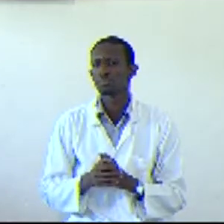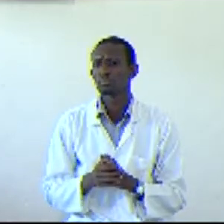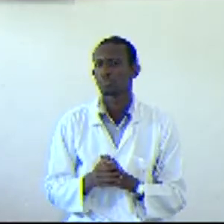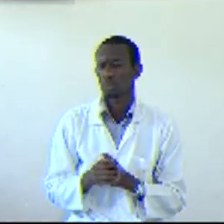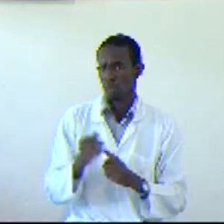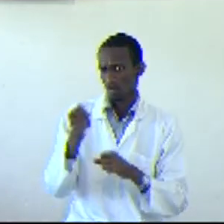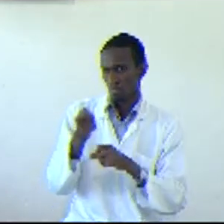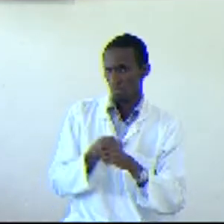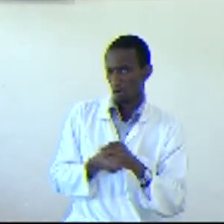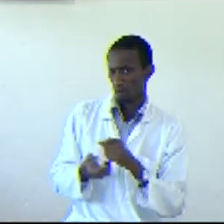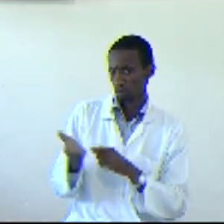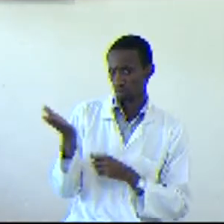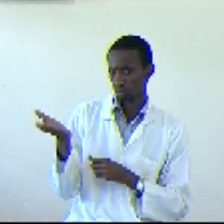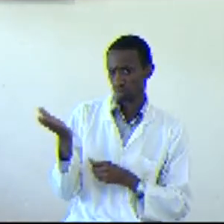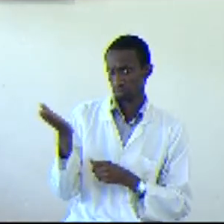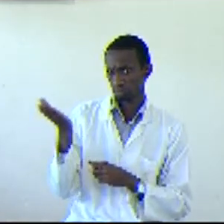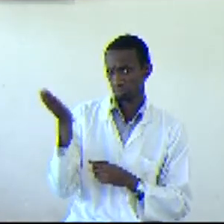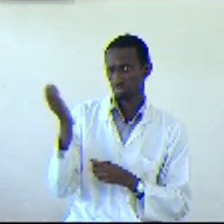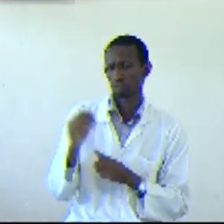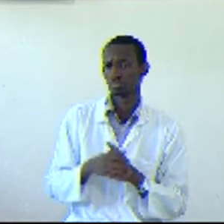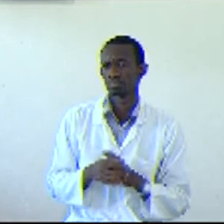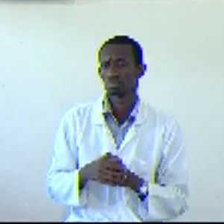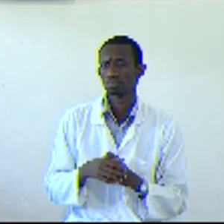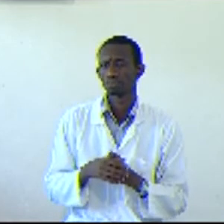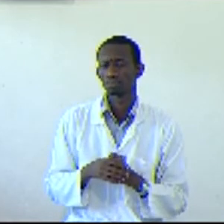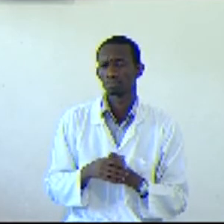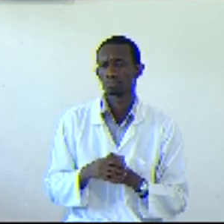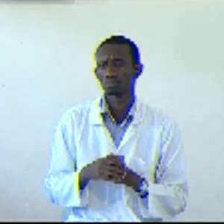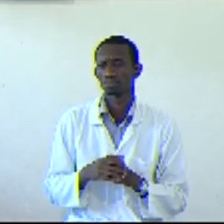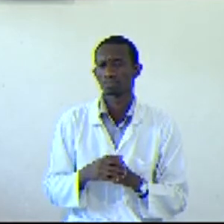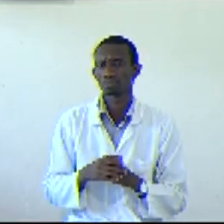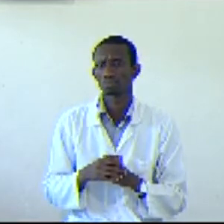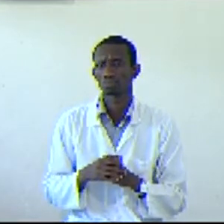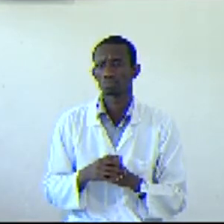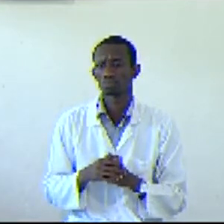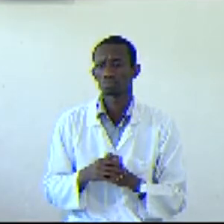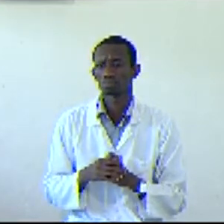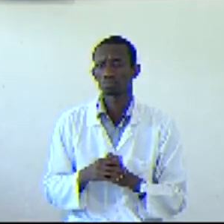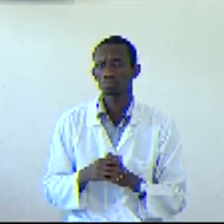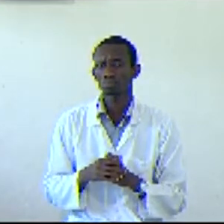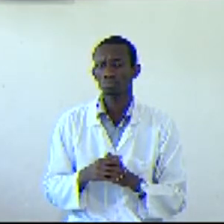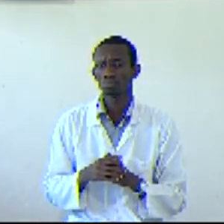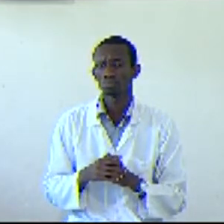from the expression here, expression of the momentum,